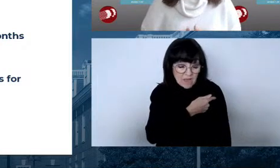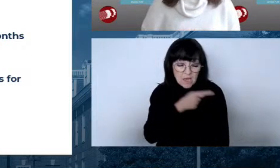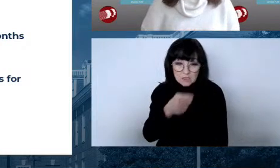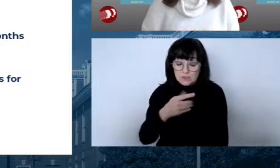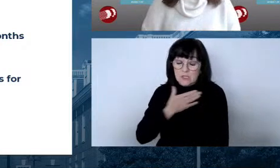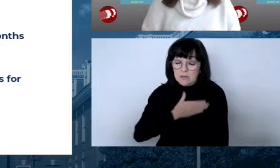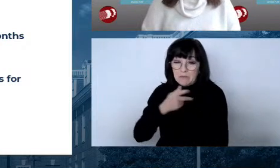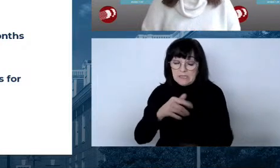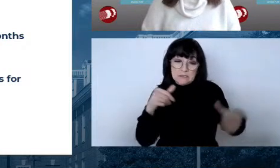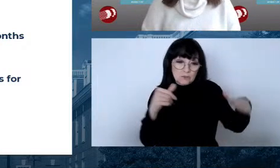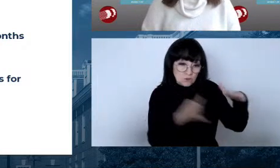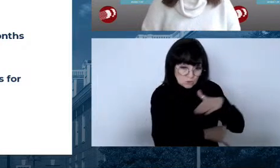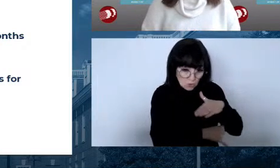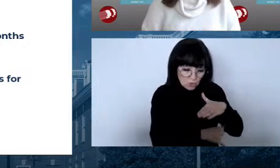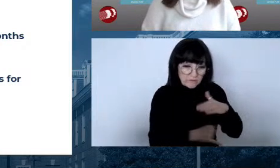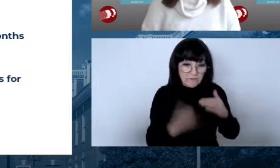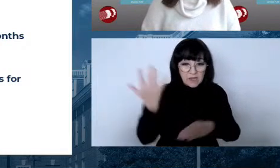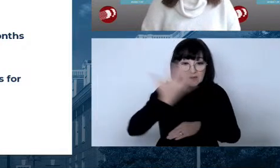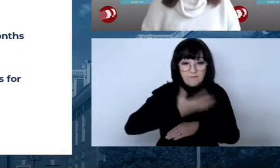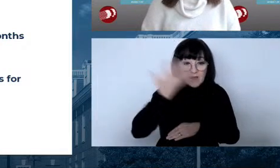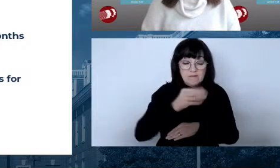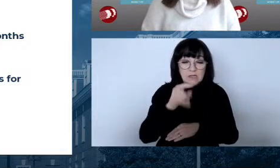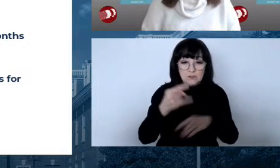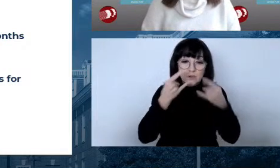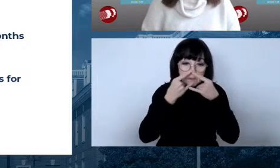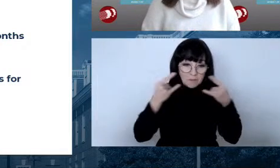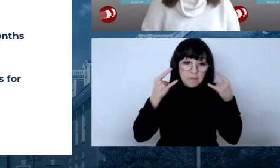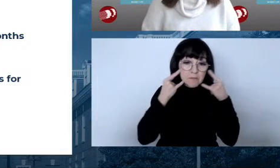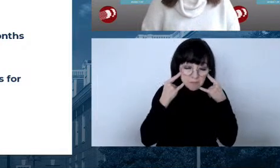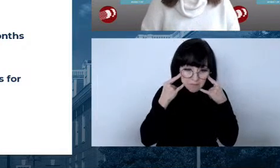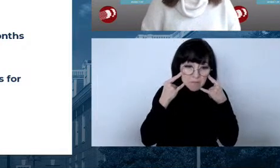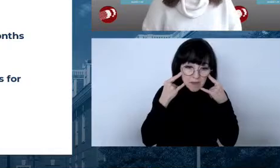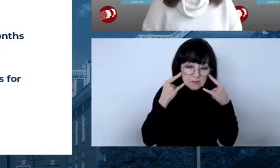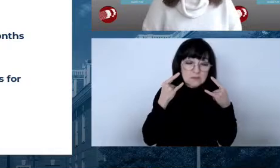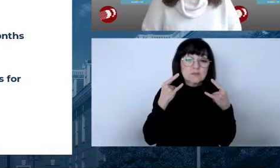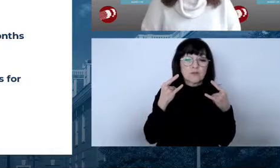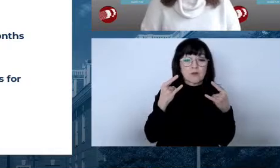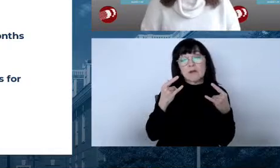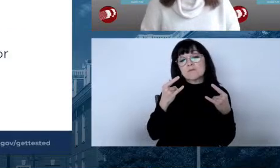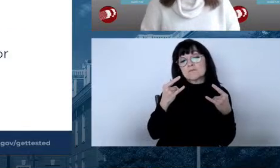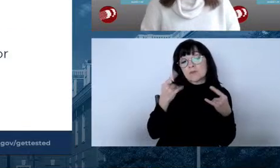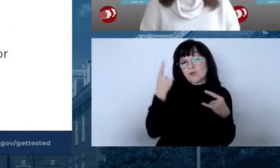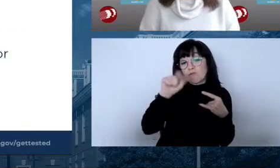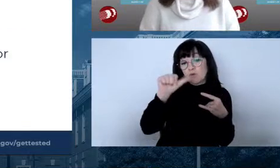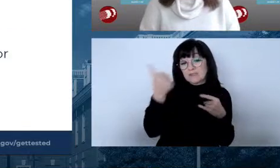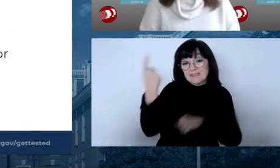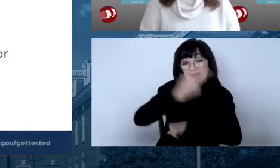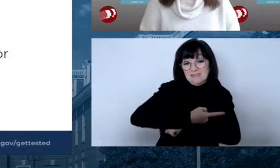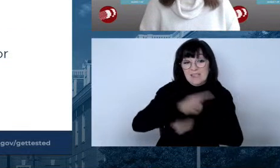5 days and wear the mask around others for 10 days total. Next slide.